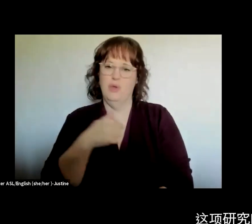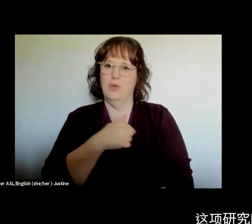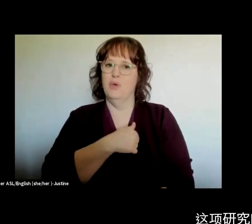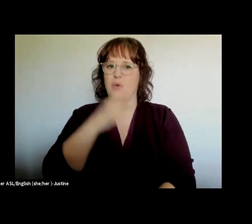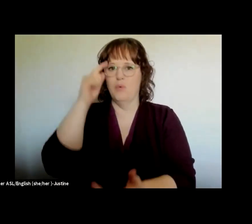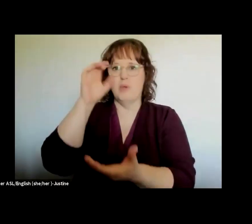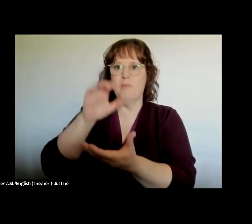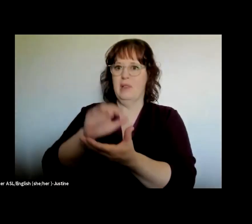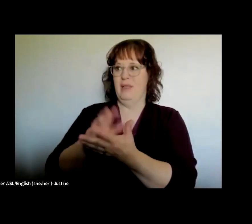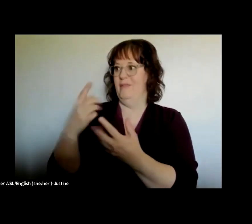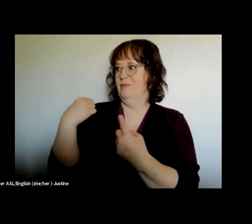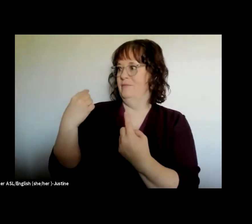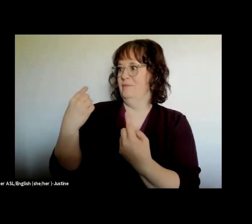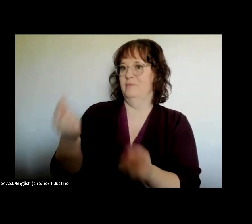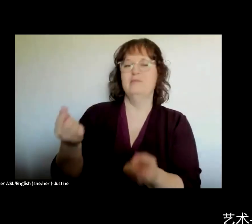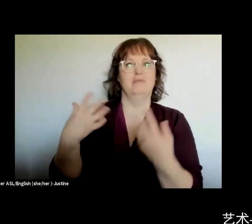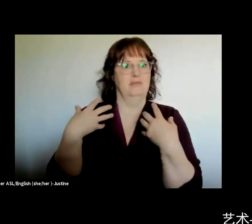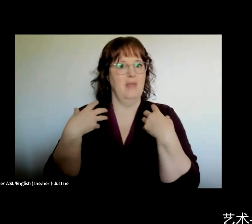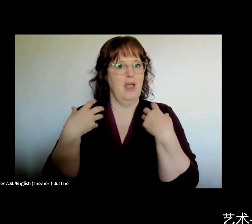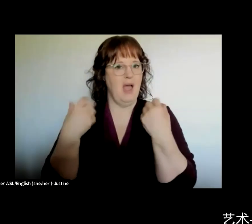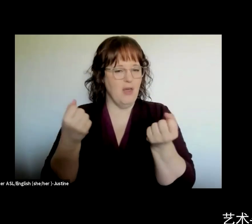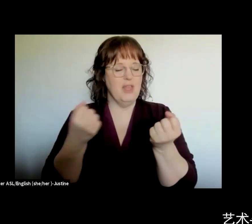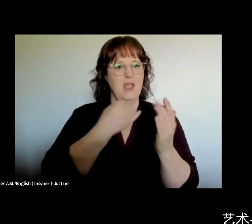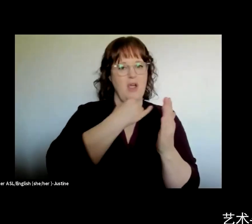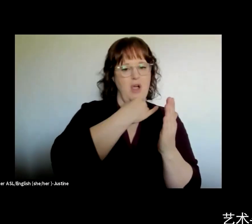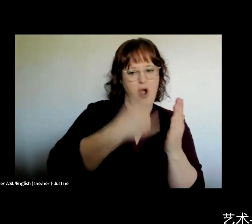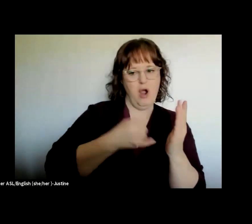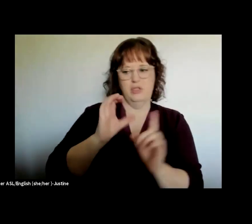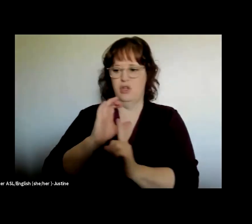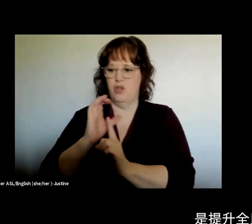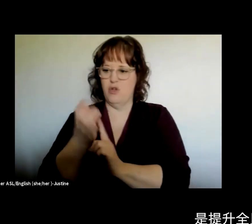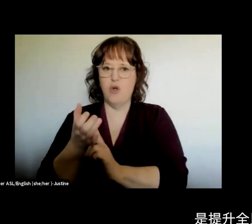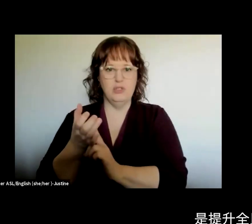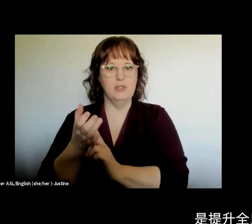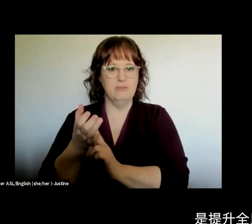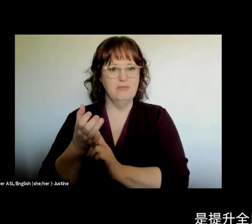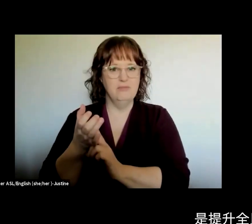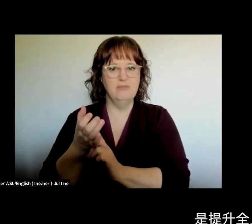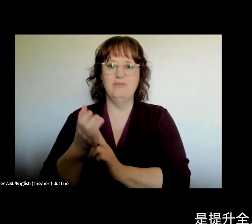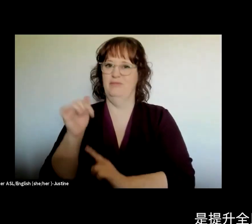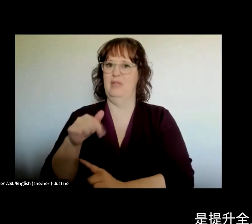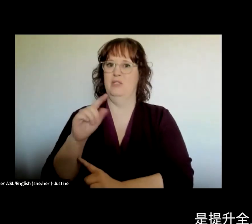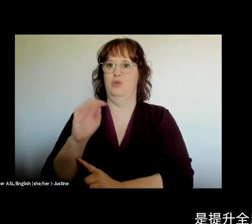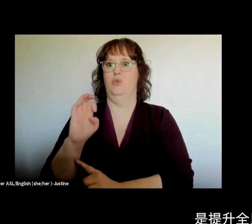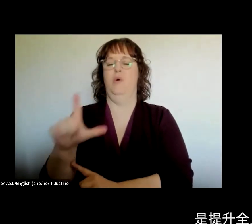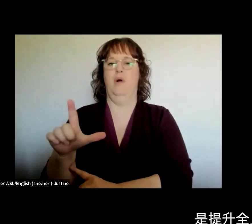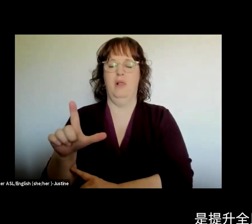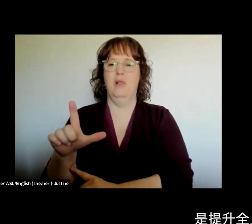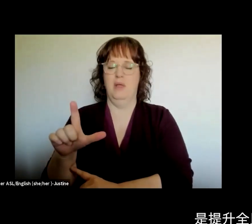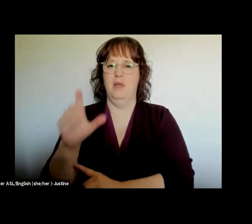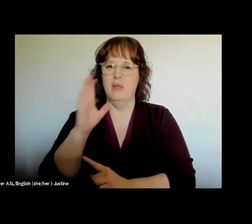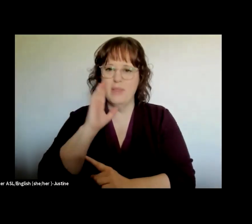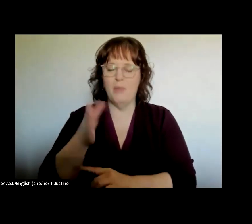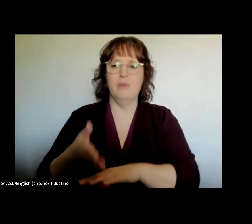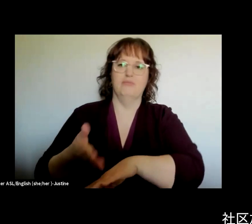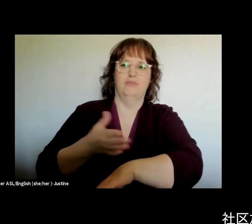of what we do, that a healthy arts and culture sector is a tool that can be used to create a better quality of life for